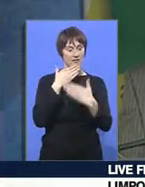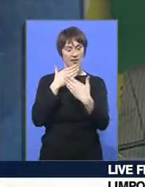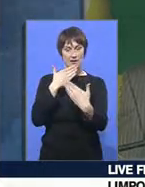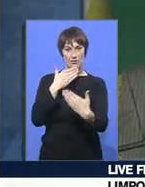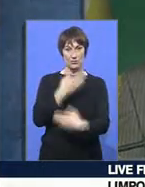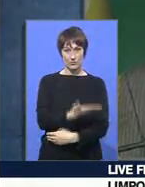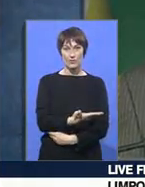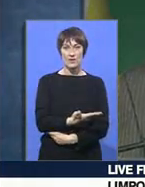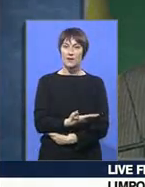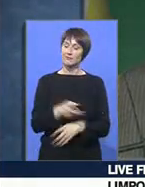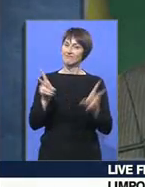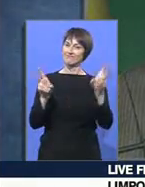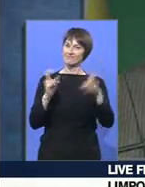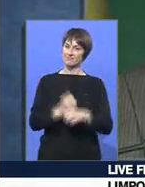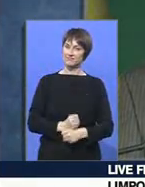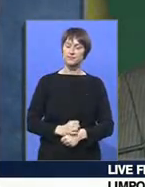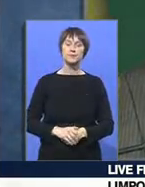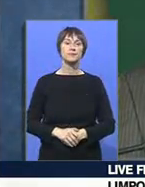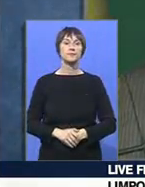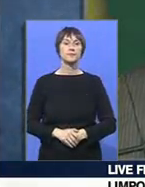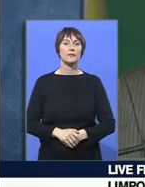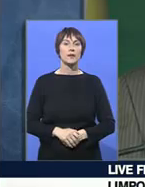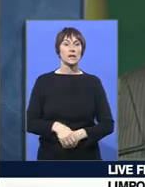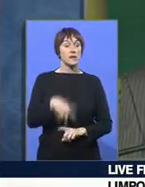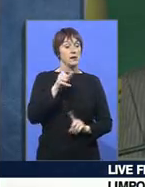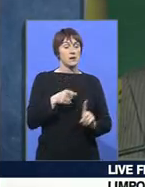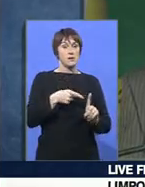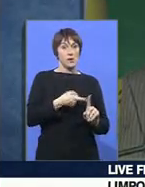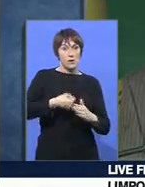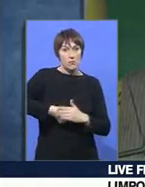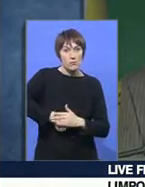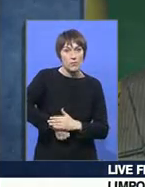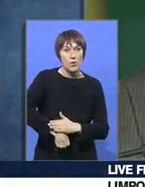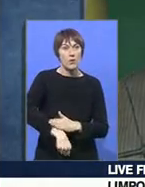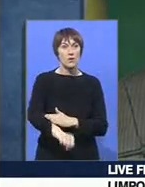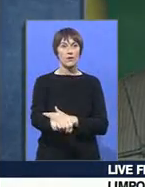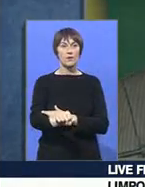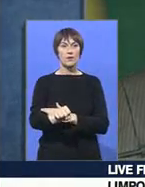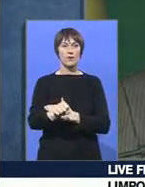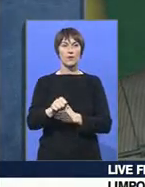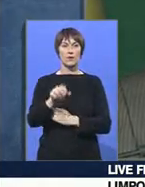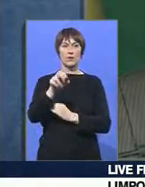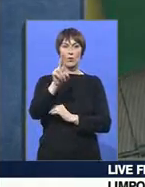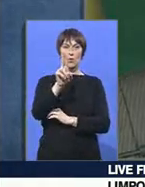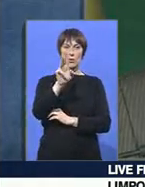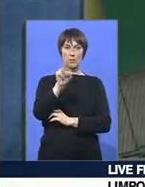He was born at Mvezo on the 18th of